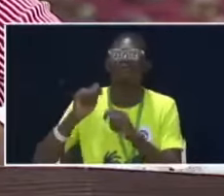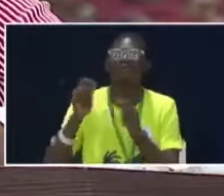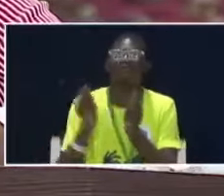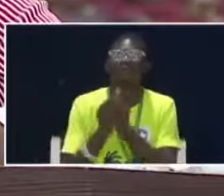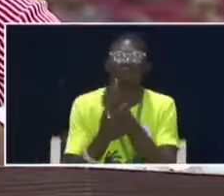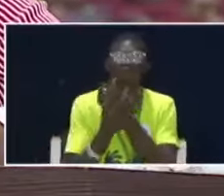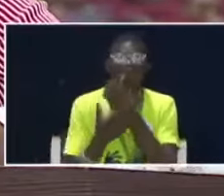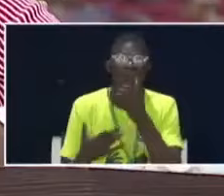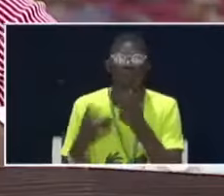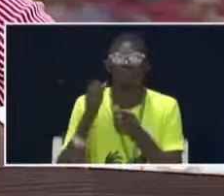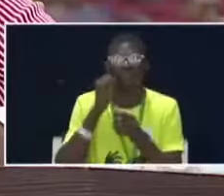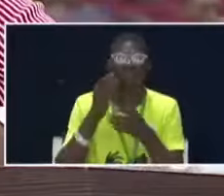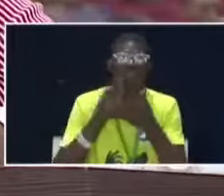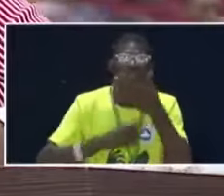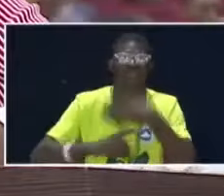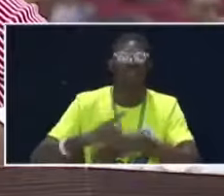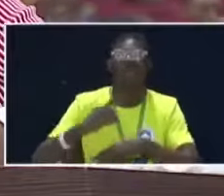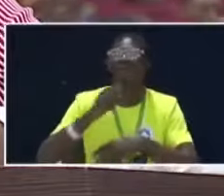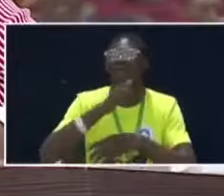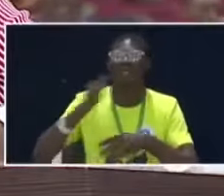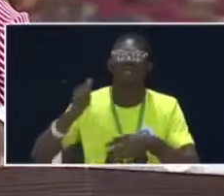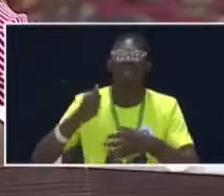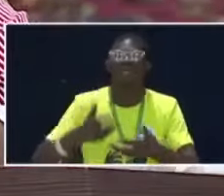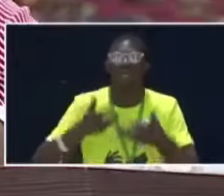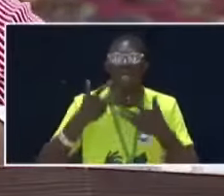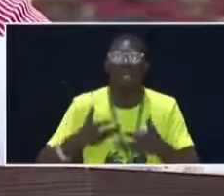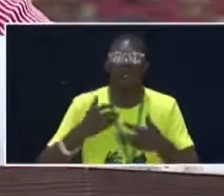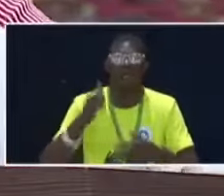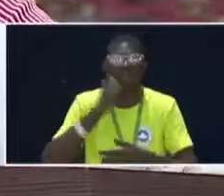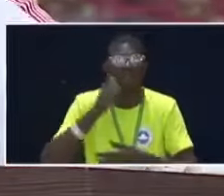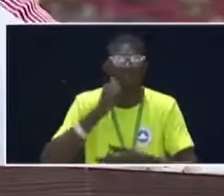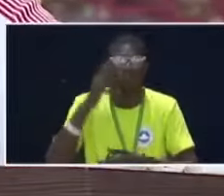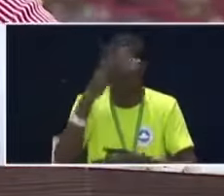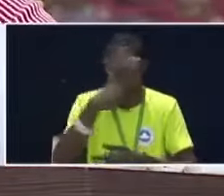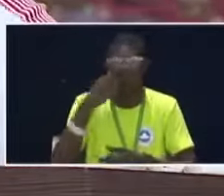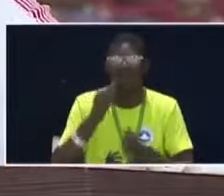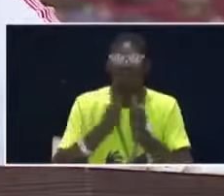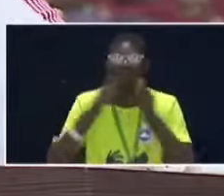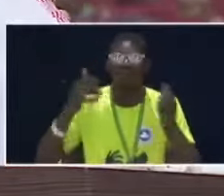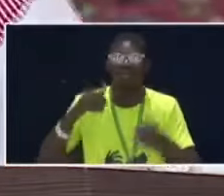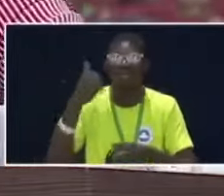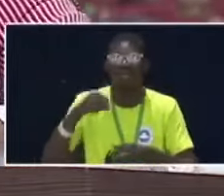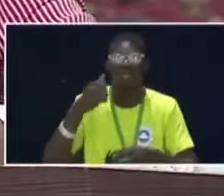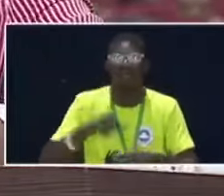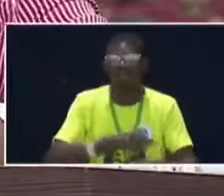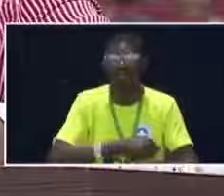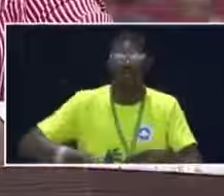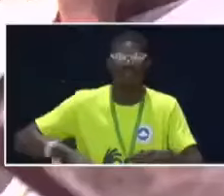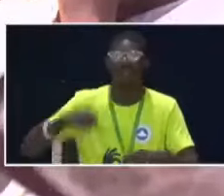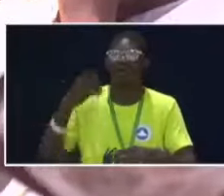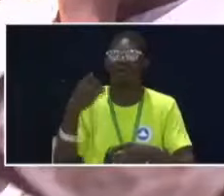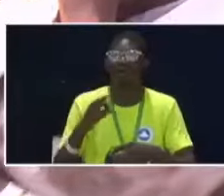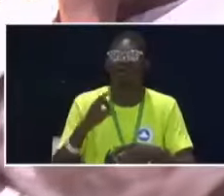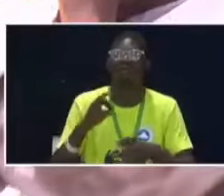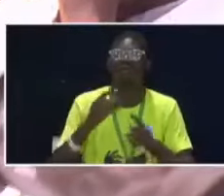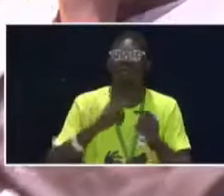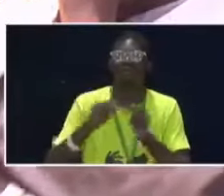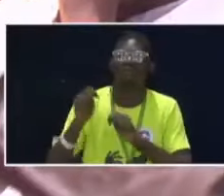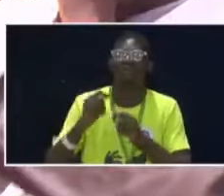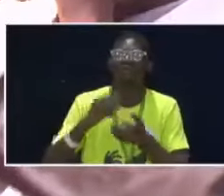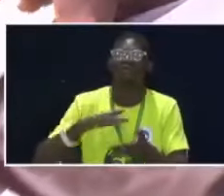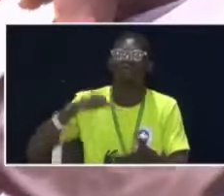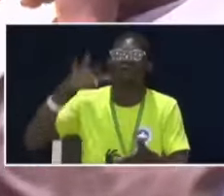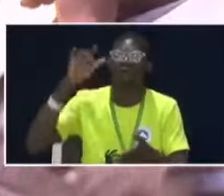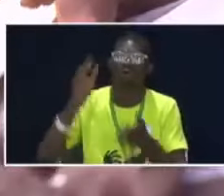blood, she delivered a healthy baby girl without any need for blood transfusion. To God